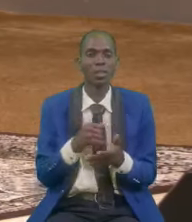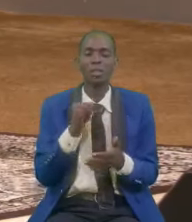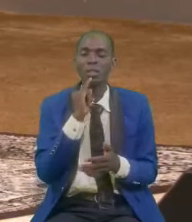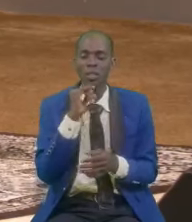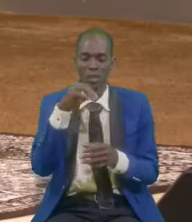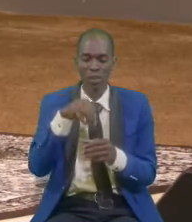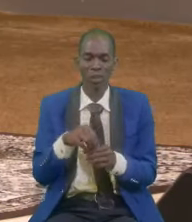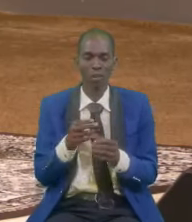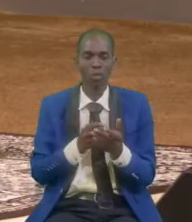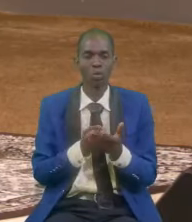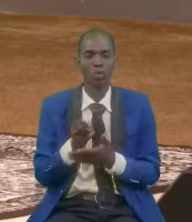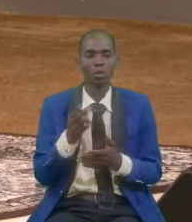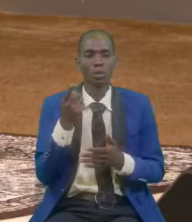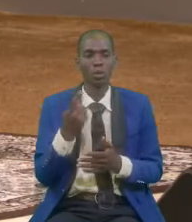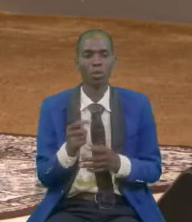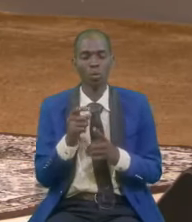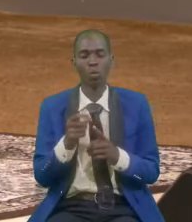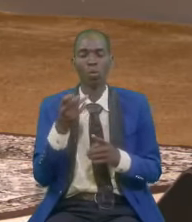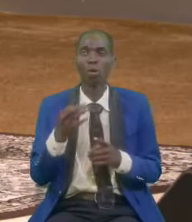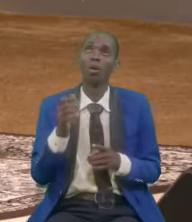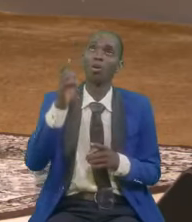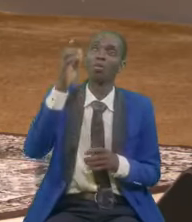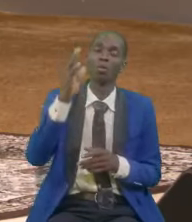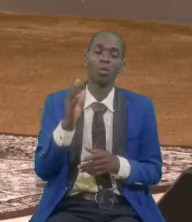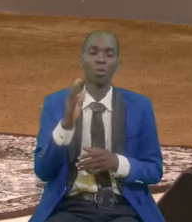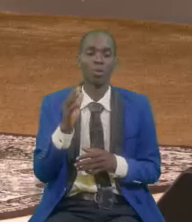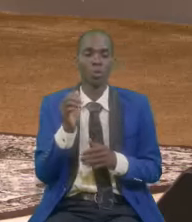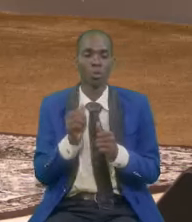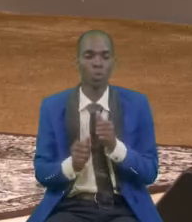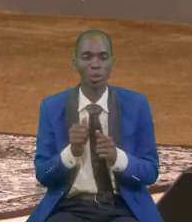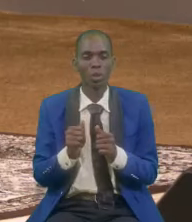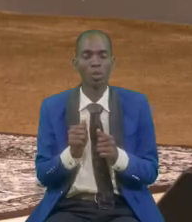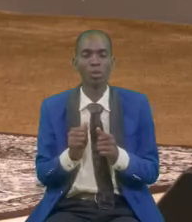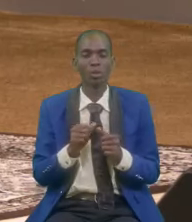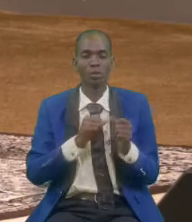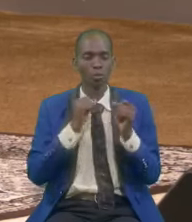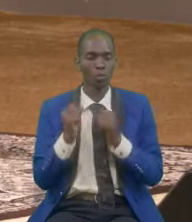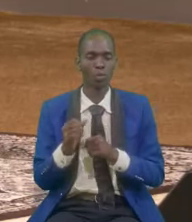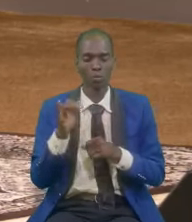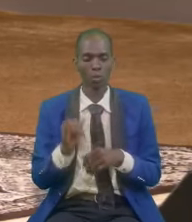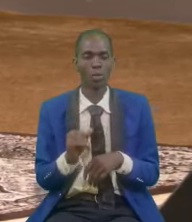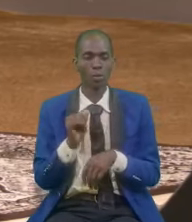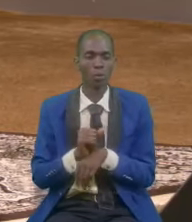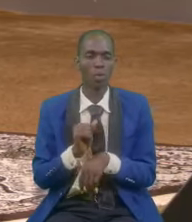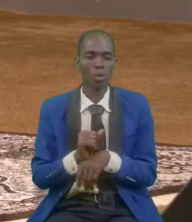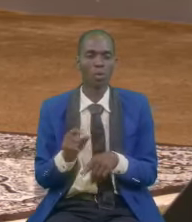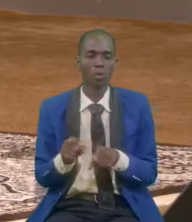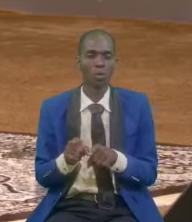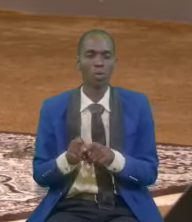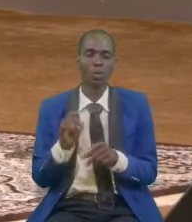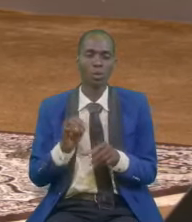truth, the word of God, which effectually worketh